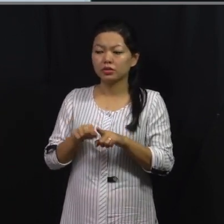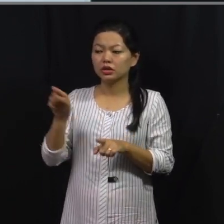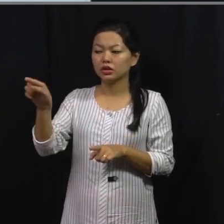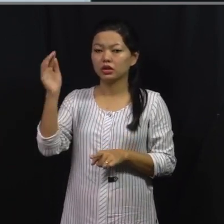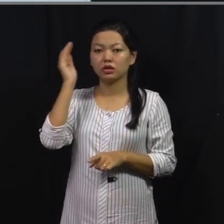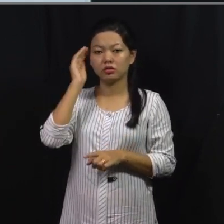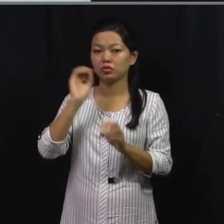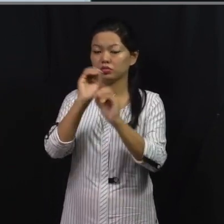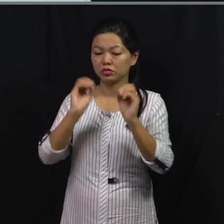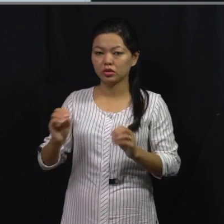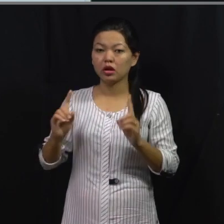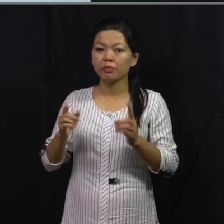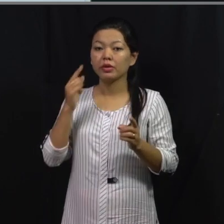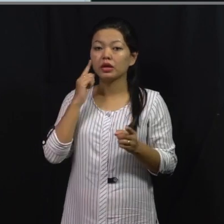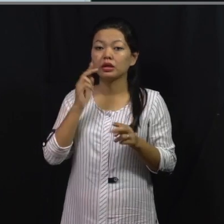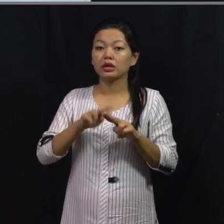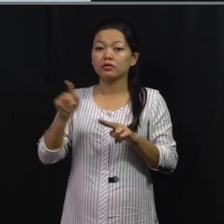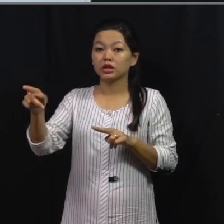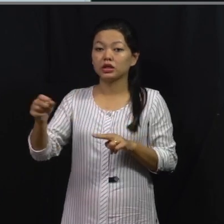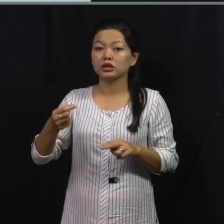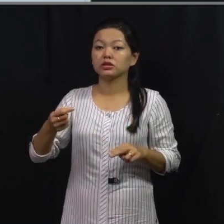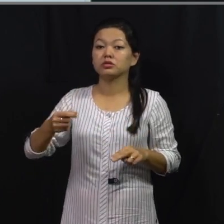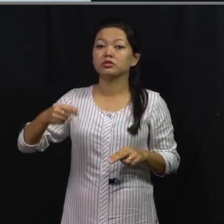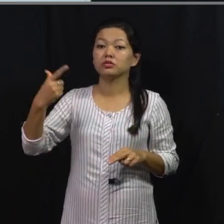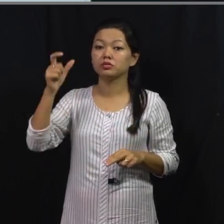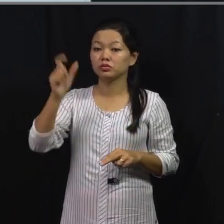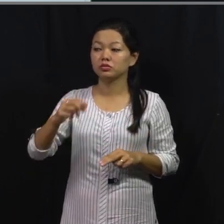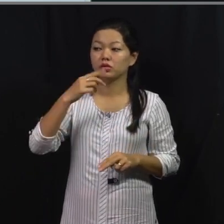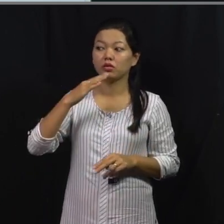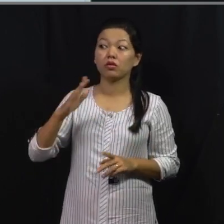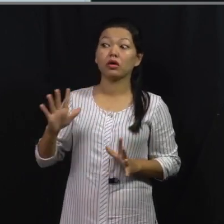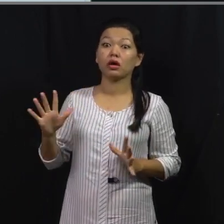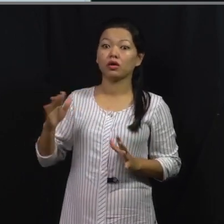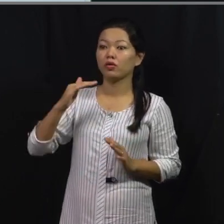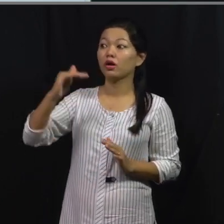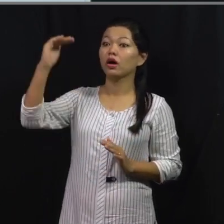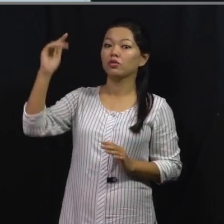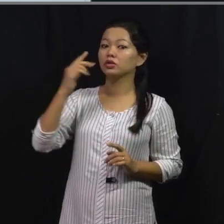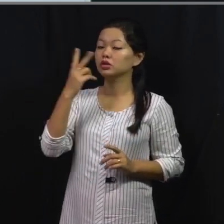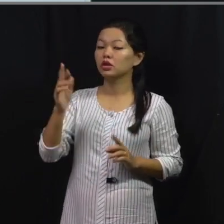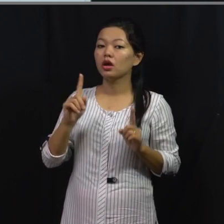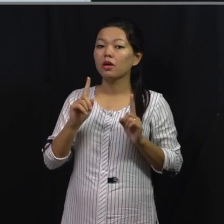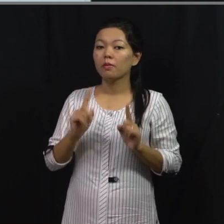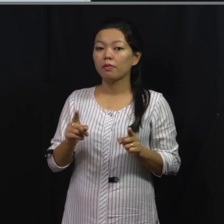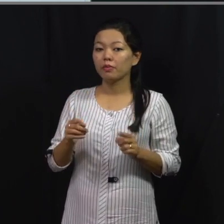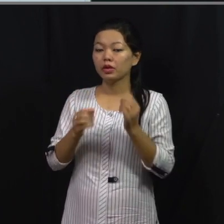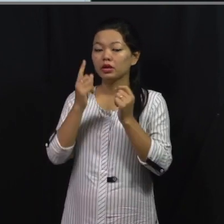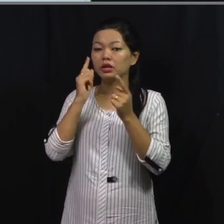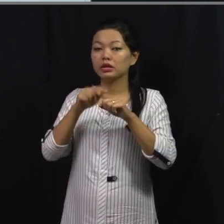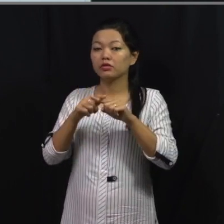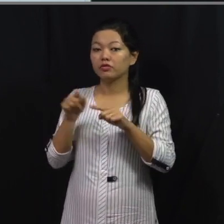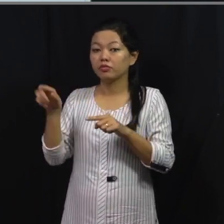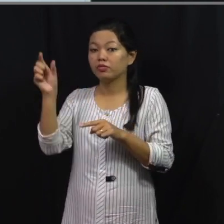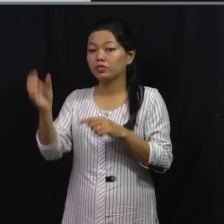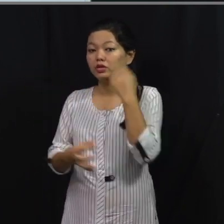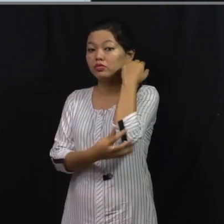okay. And as for India, okay, caste is one of the most important pillar of our Indian society,